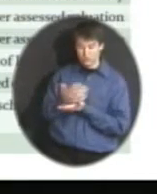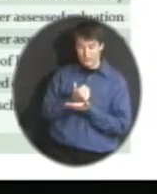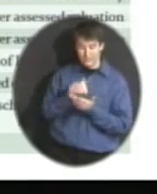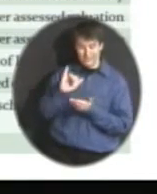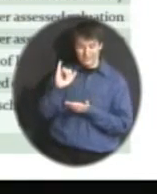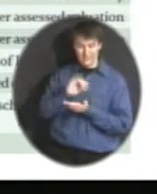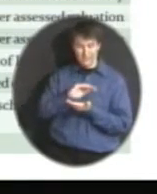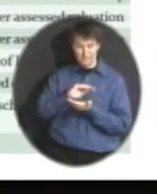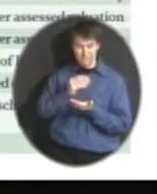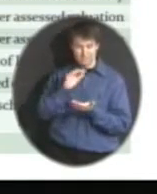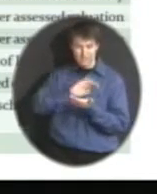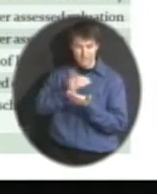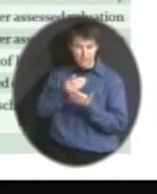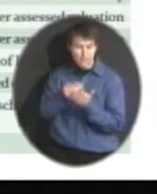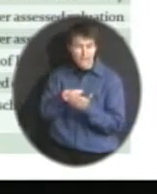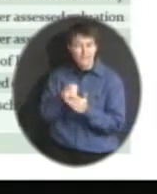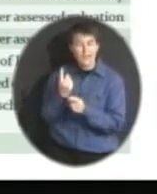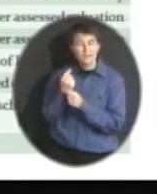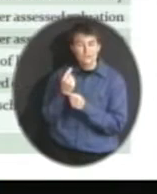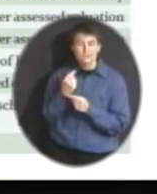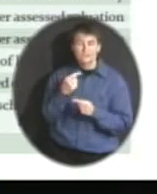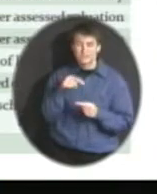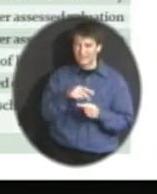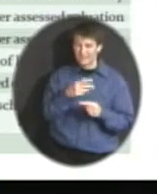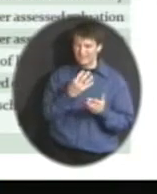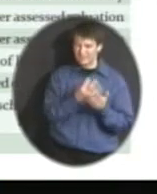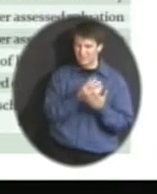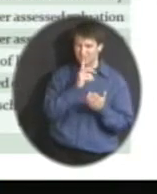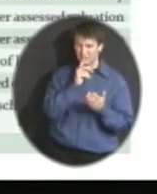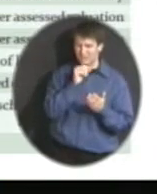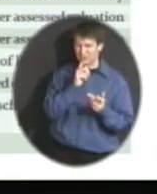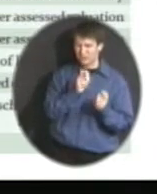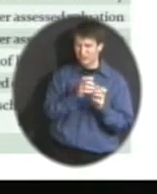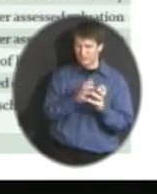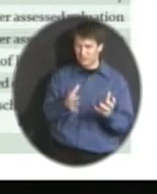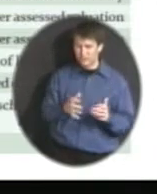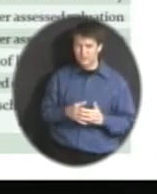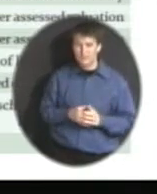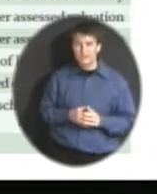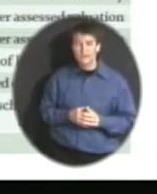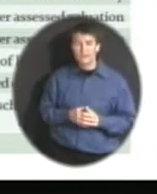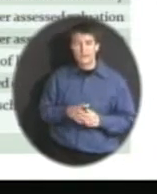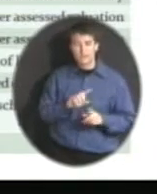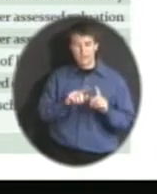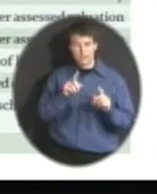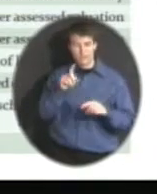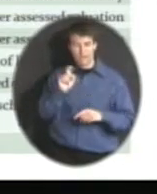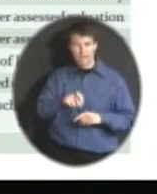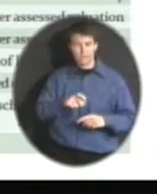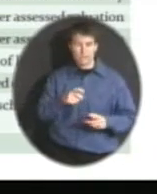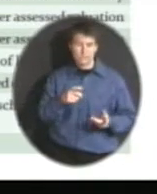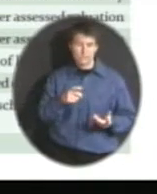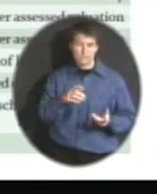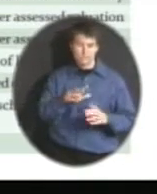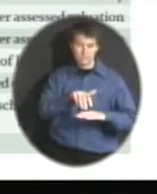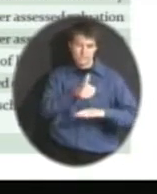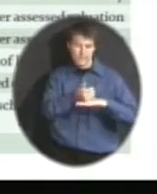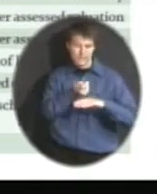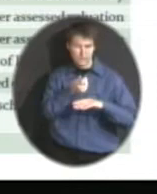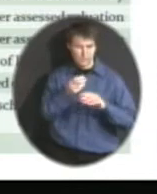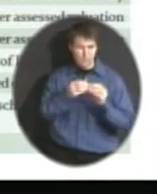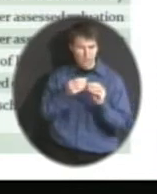last year. And this fund doesn't really change much in expenditure. We have to set it slightly